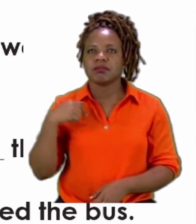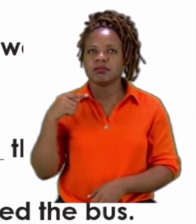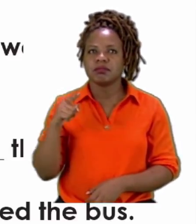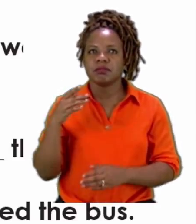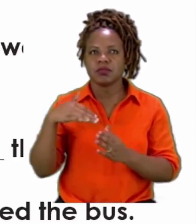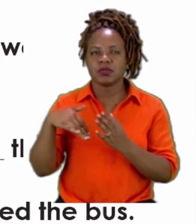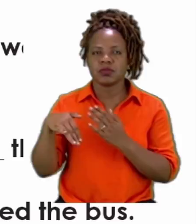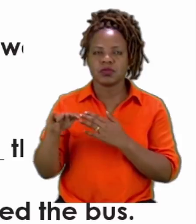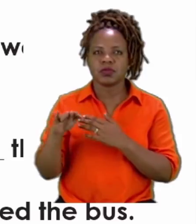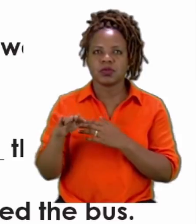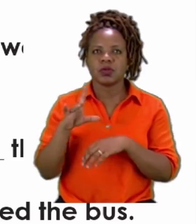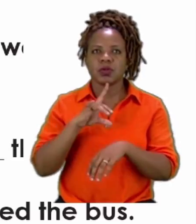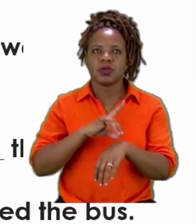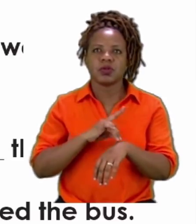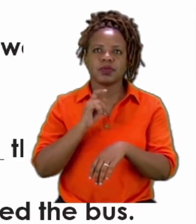to the dentist.